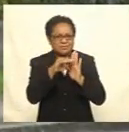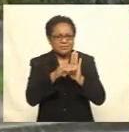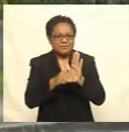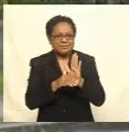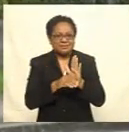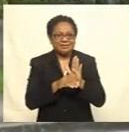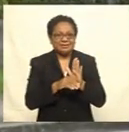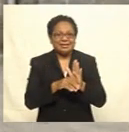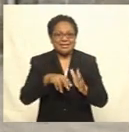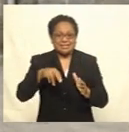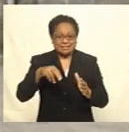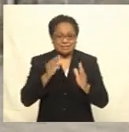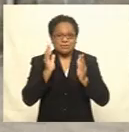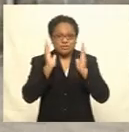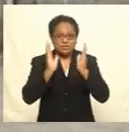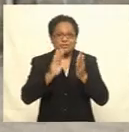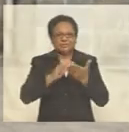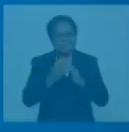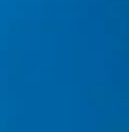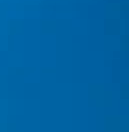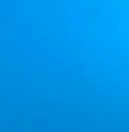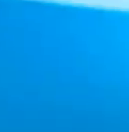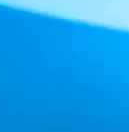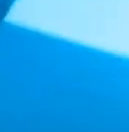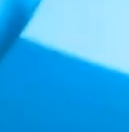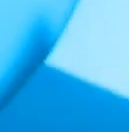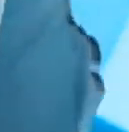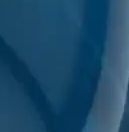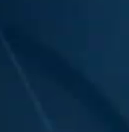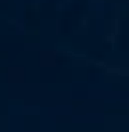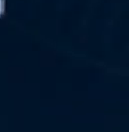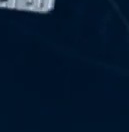And religious leaders call for compliance.